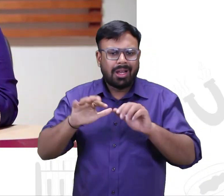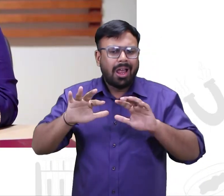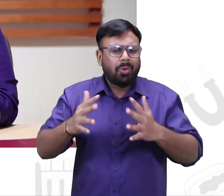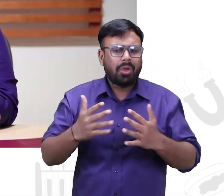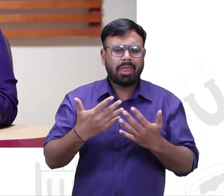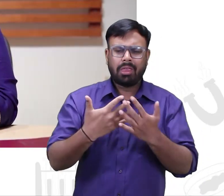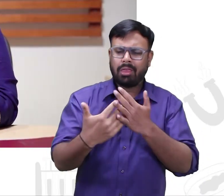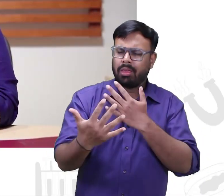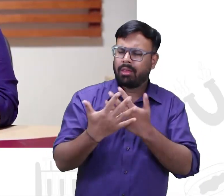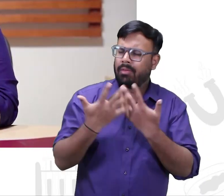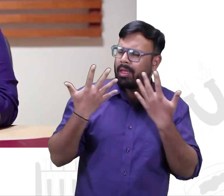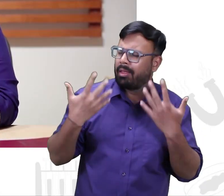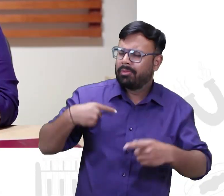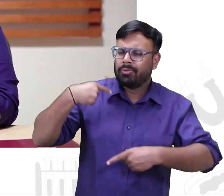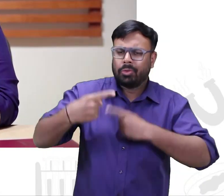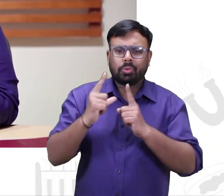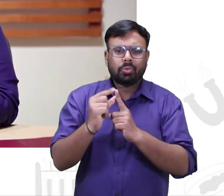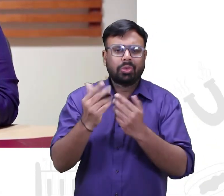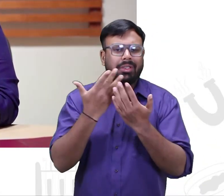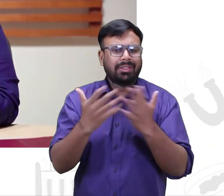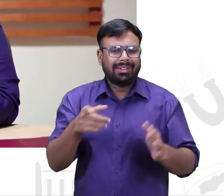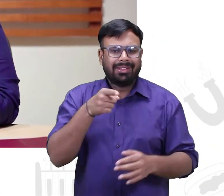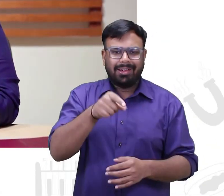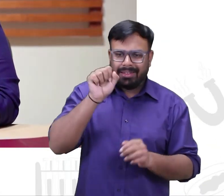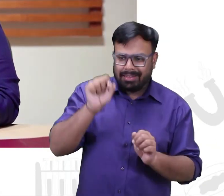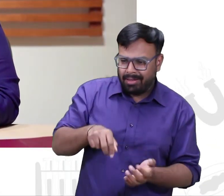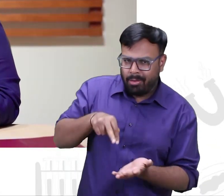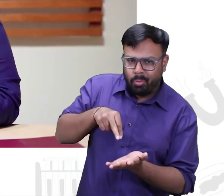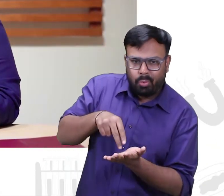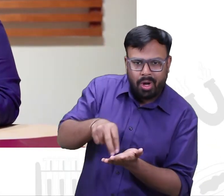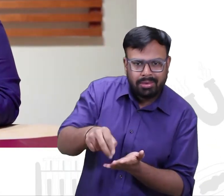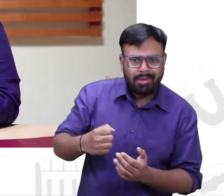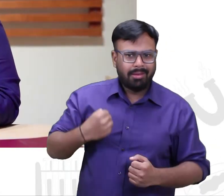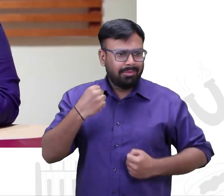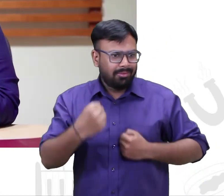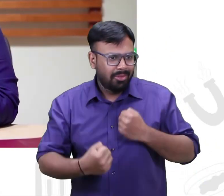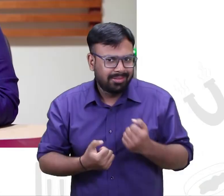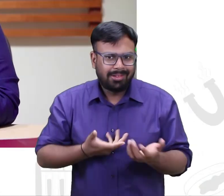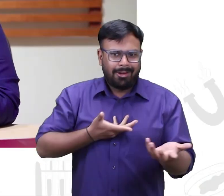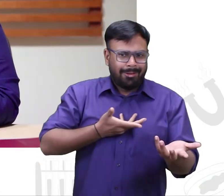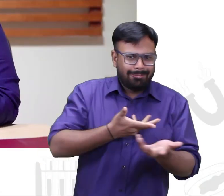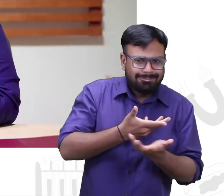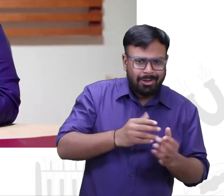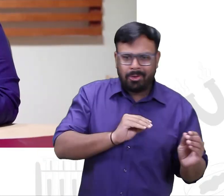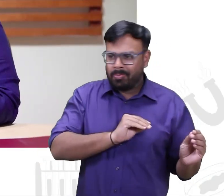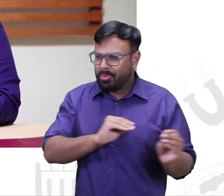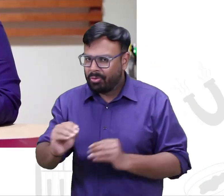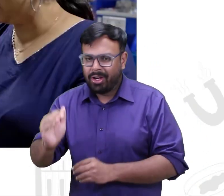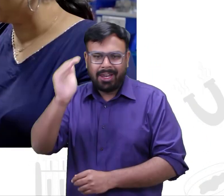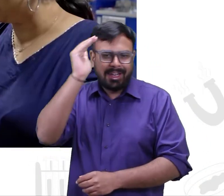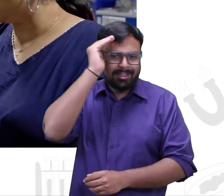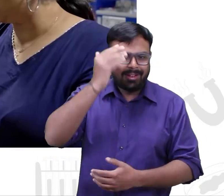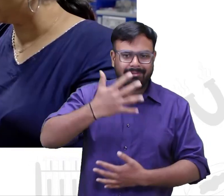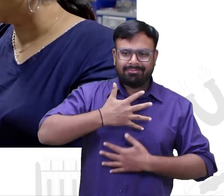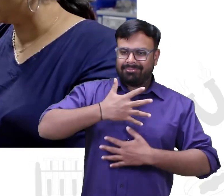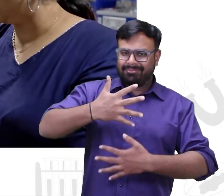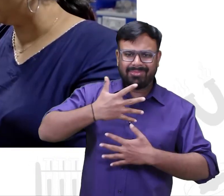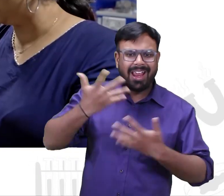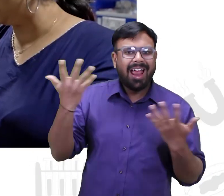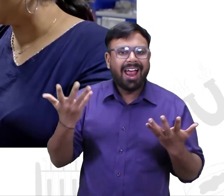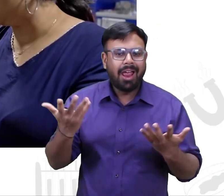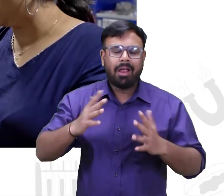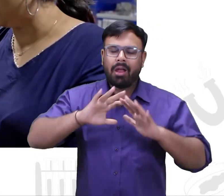much everything you do on a daily basis, walking, running, talking, moving, listening to me, breathing, all of this is